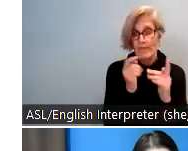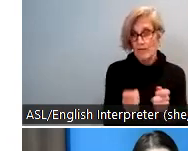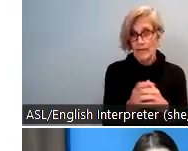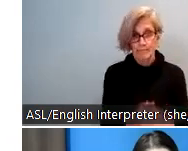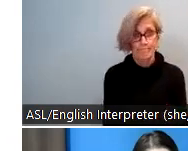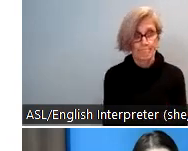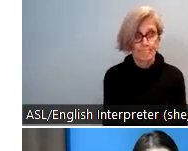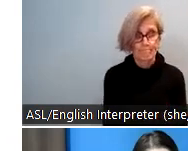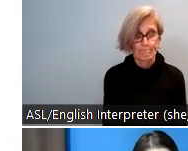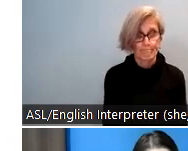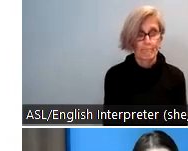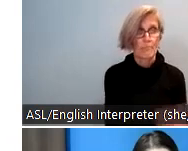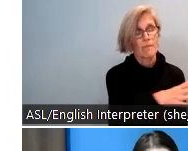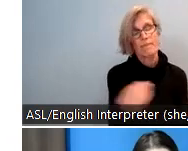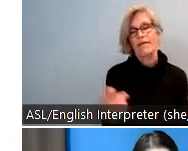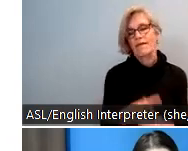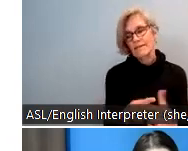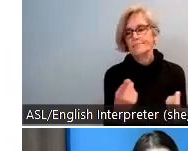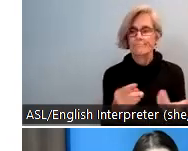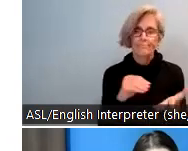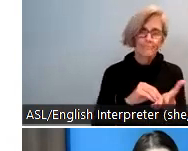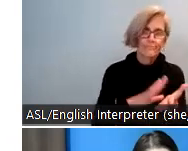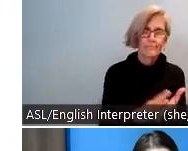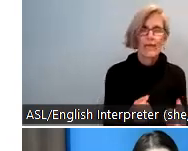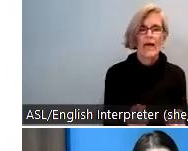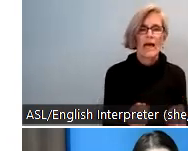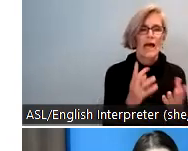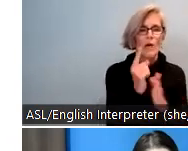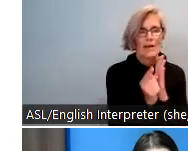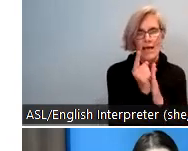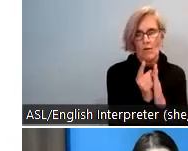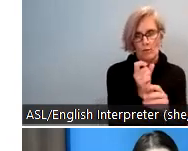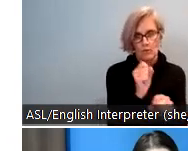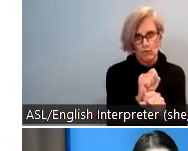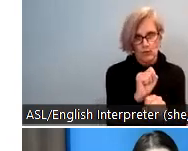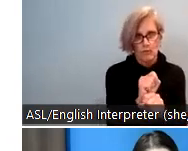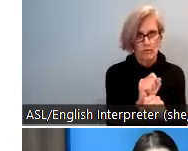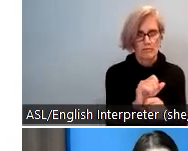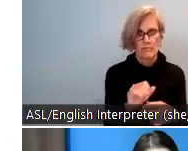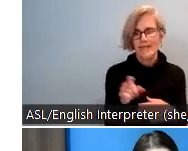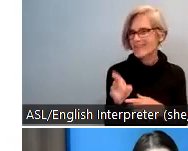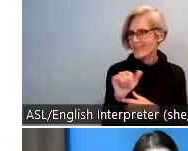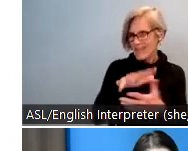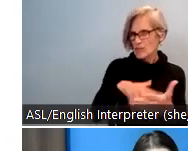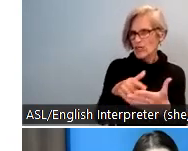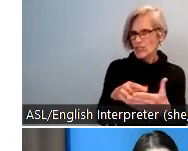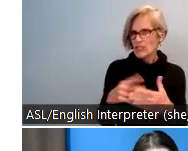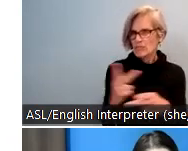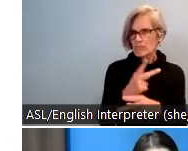And then enter number of labor hours in a spreadsheet. And again, that automatically calculates that information.